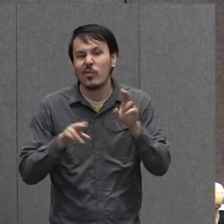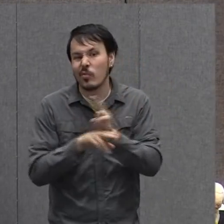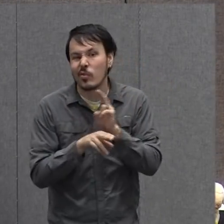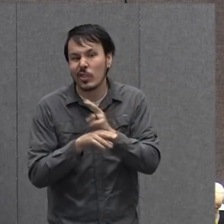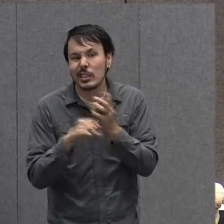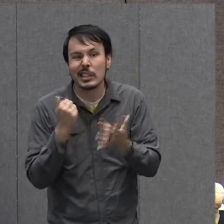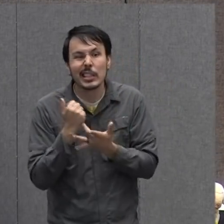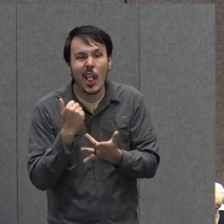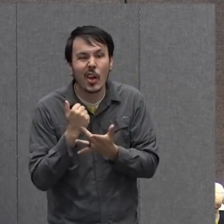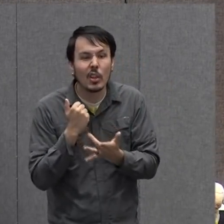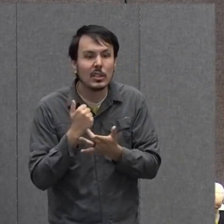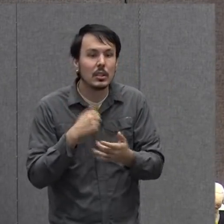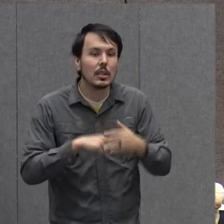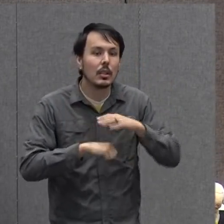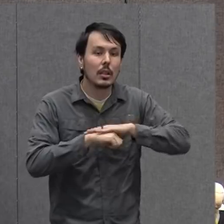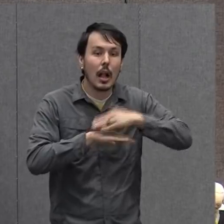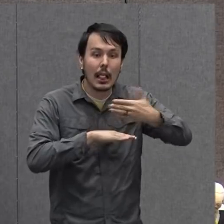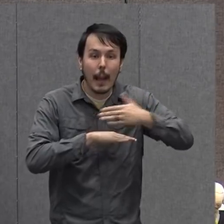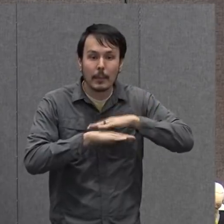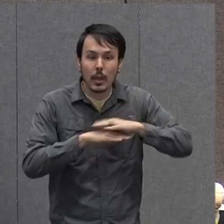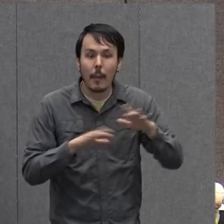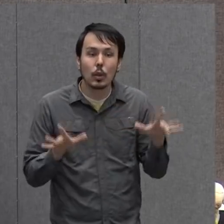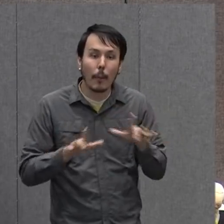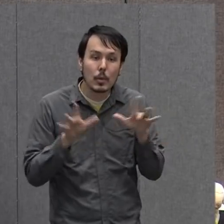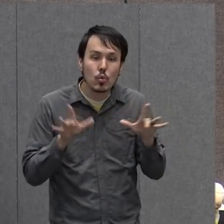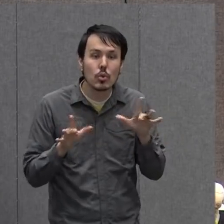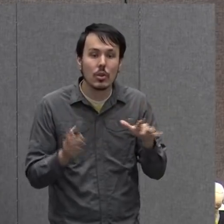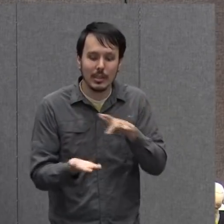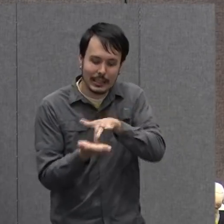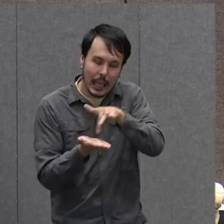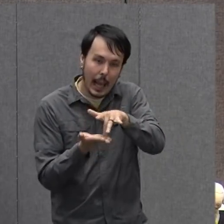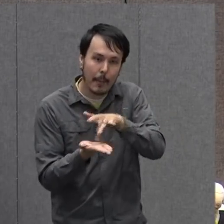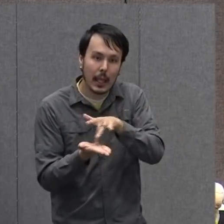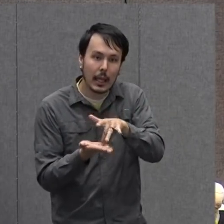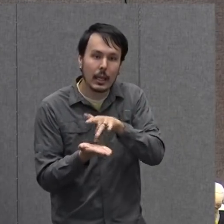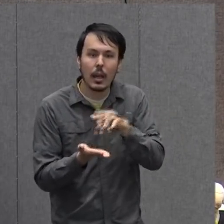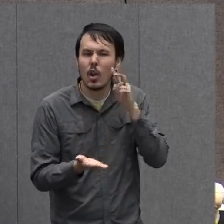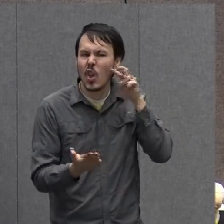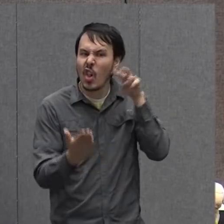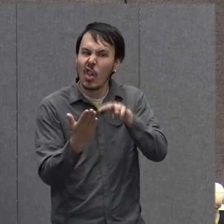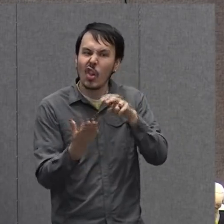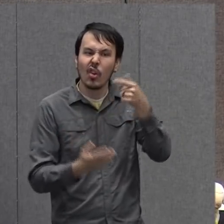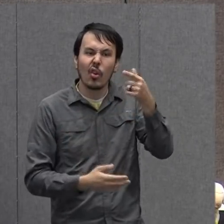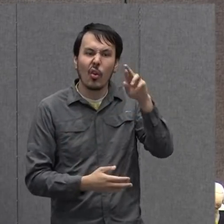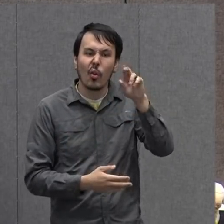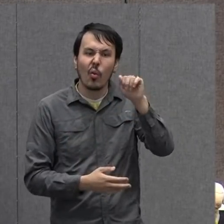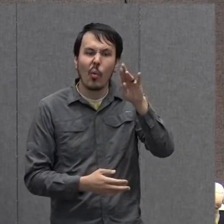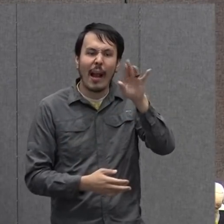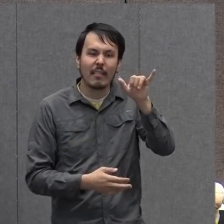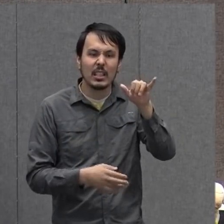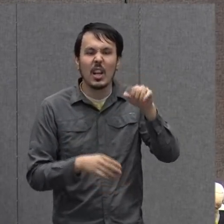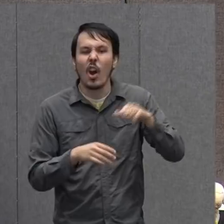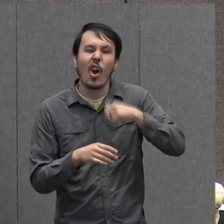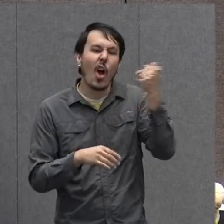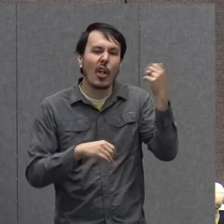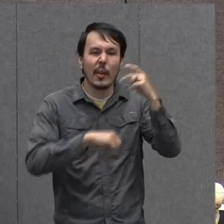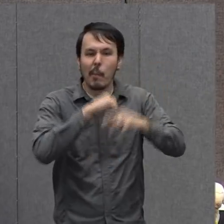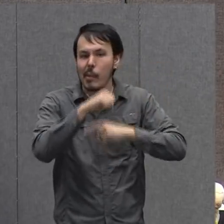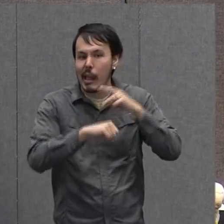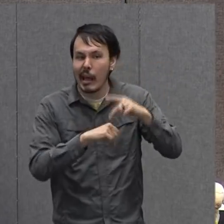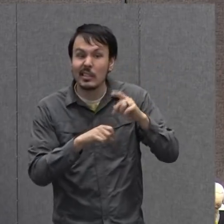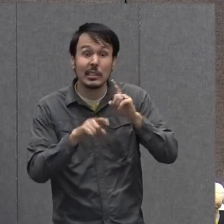smaller magnet, so I have to get pretty close to it. And so our massive sun, which is far